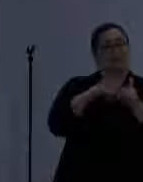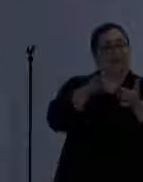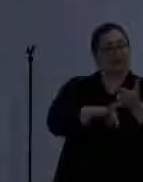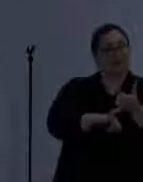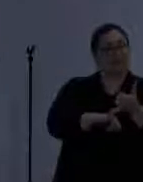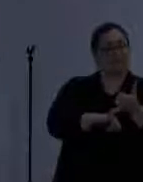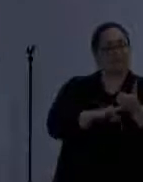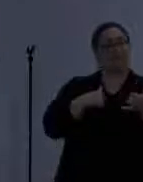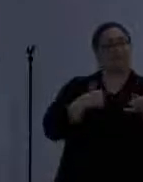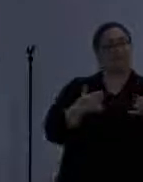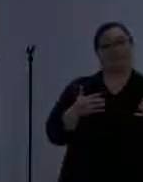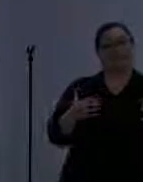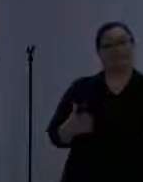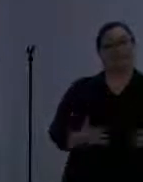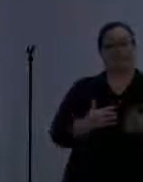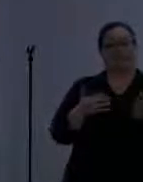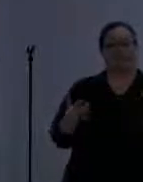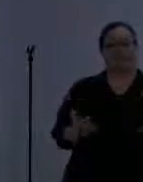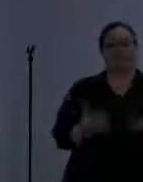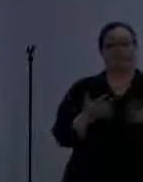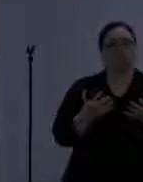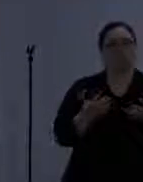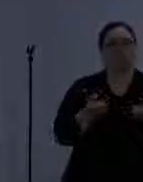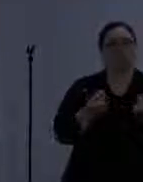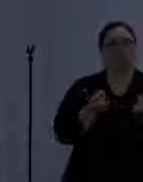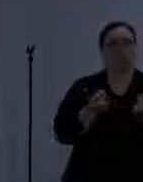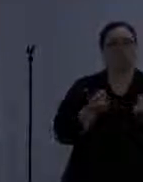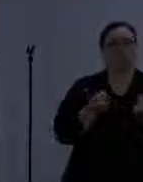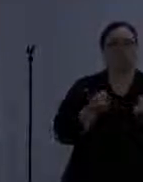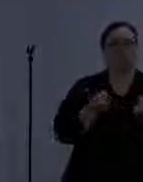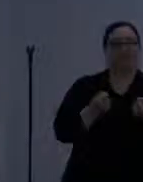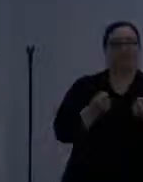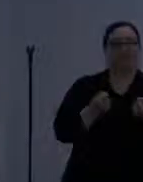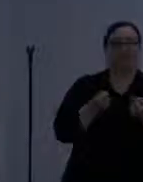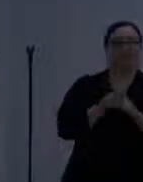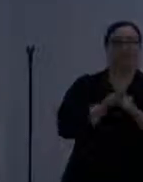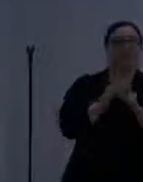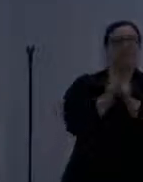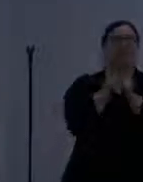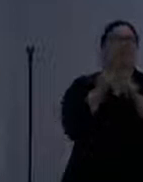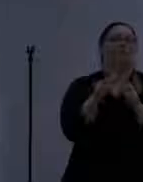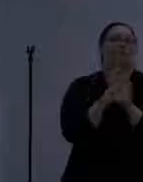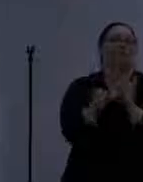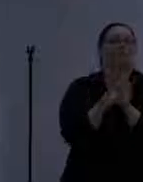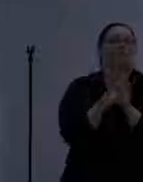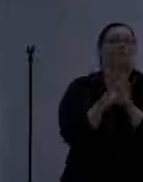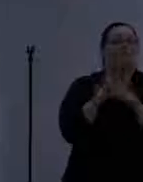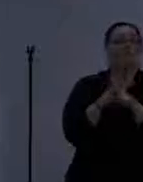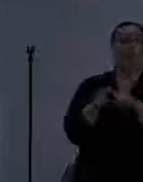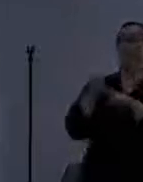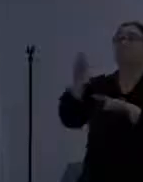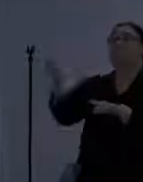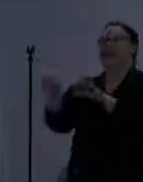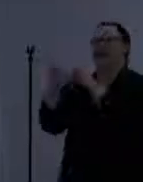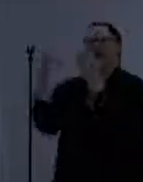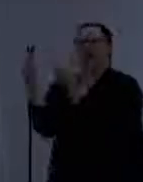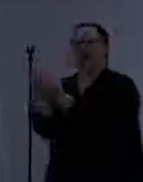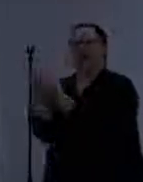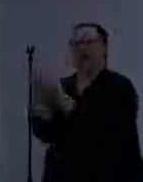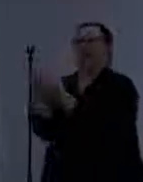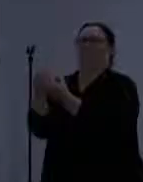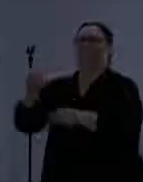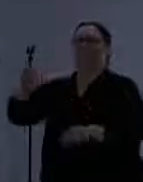for money. And some of that can entail us directly employing or having independent support workers. Things that we have